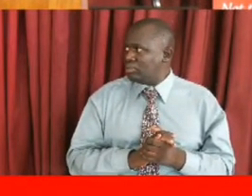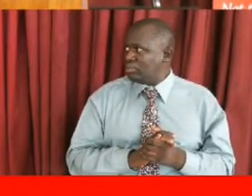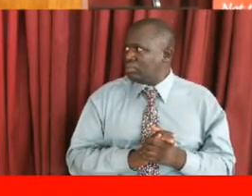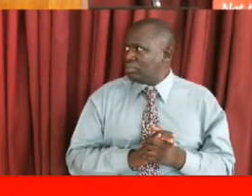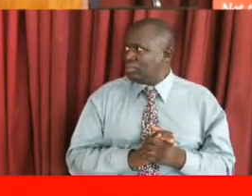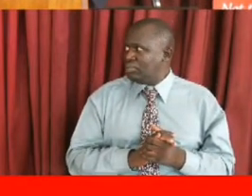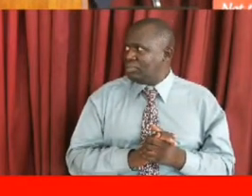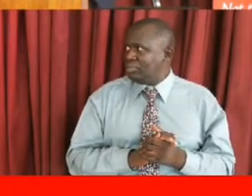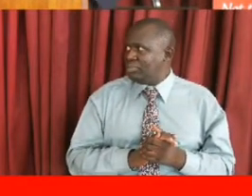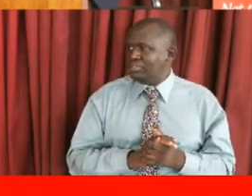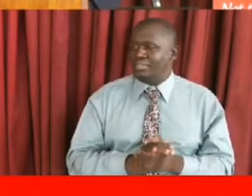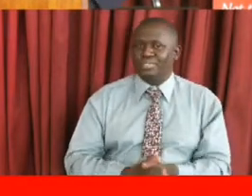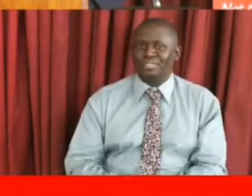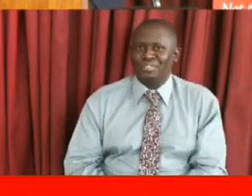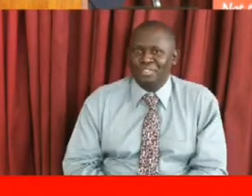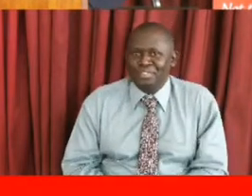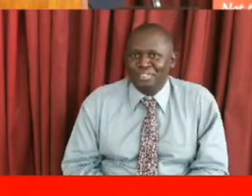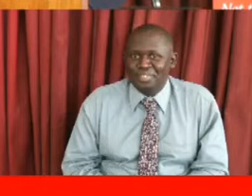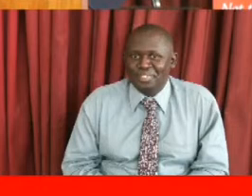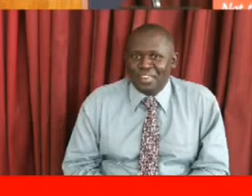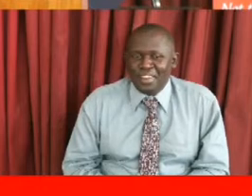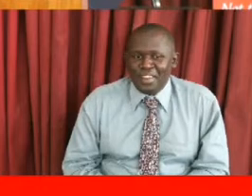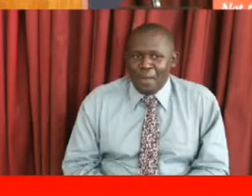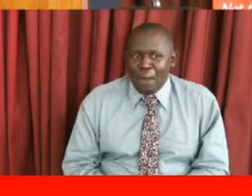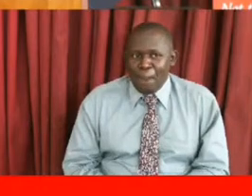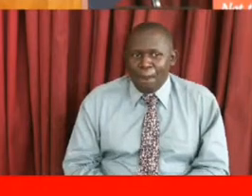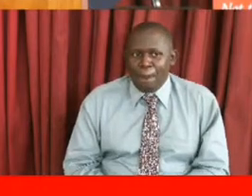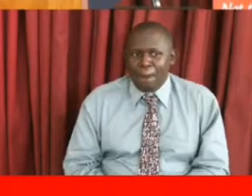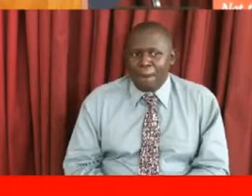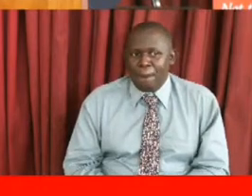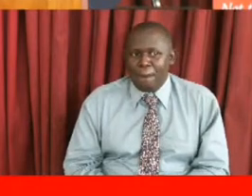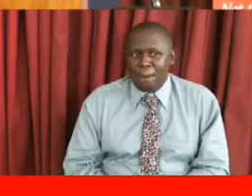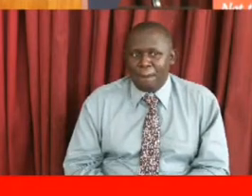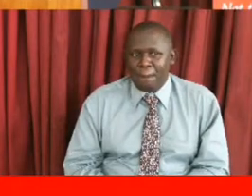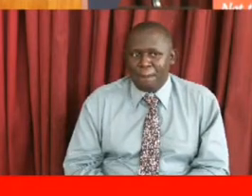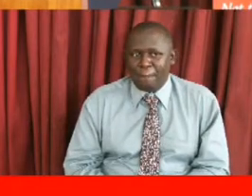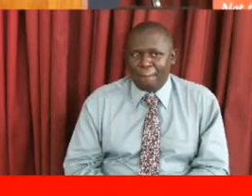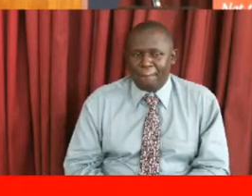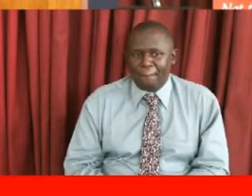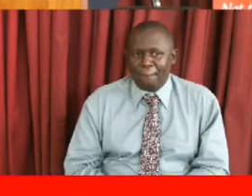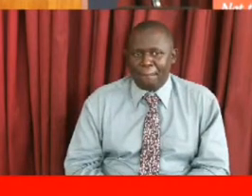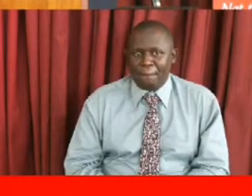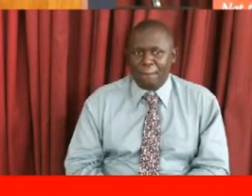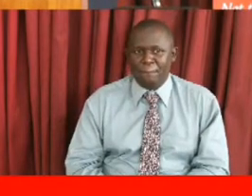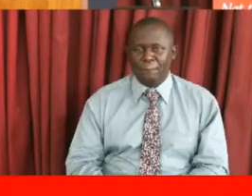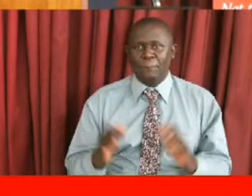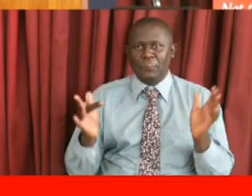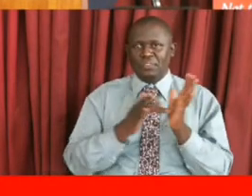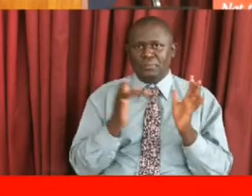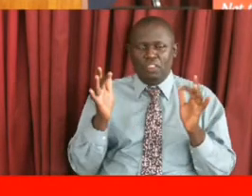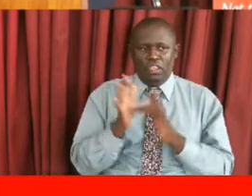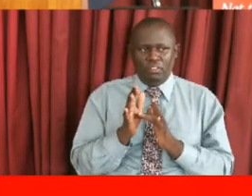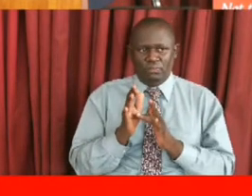amen that's right 199 amen Jesus his name on Earth was